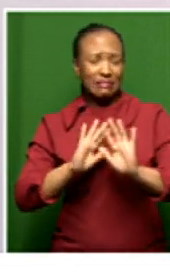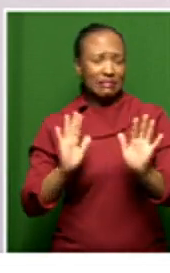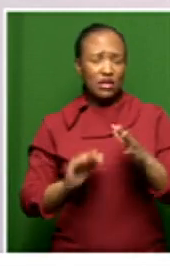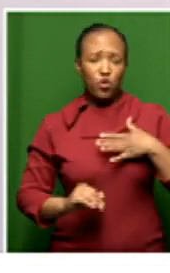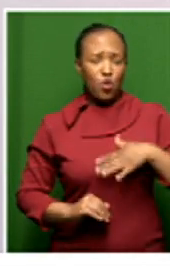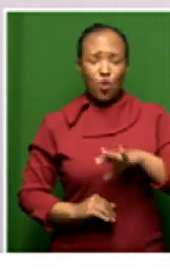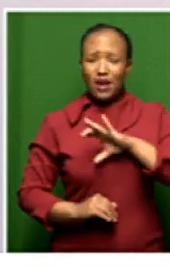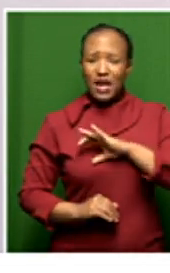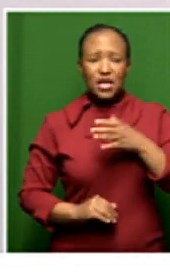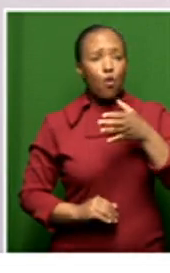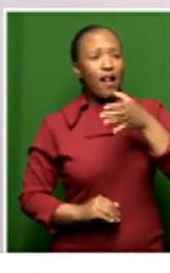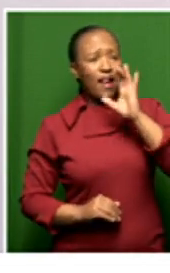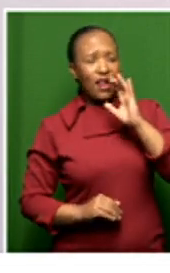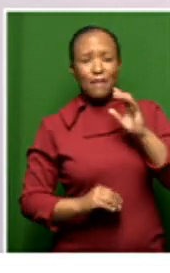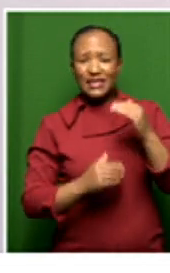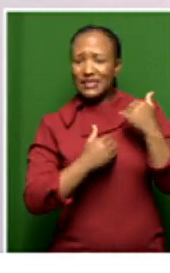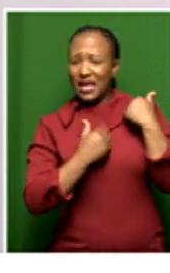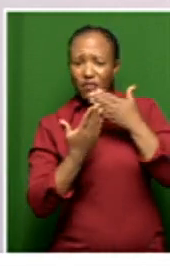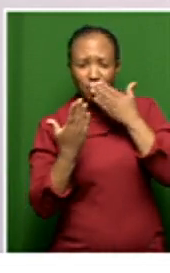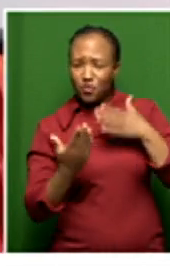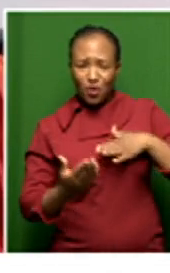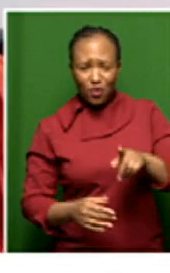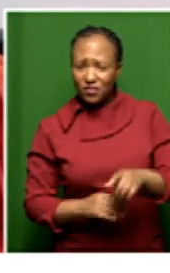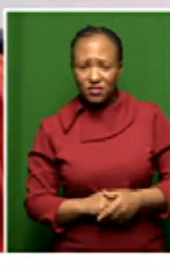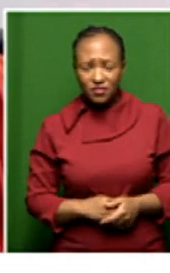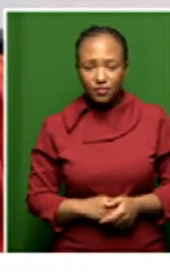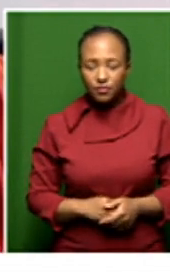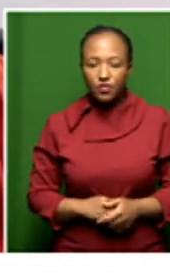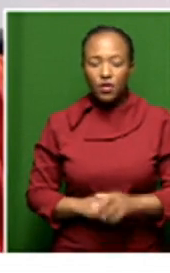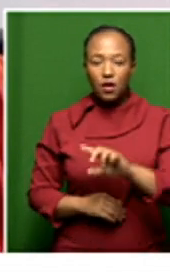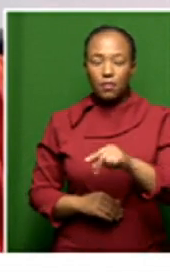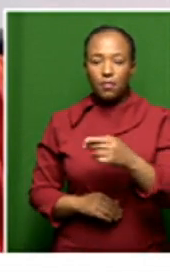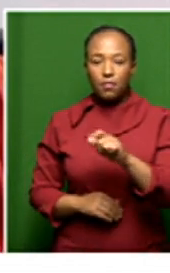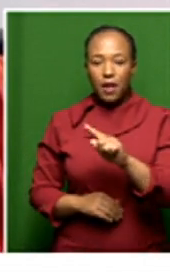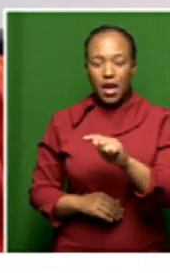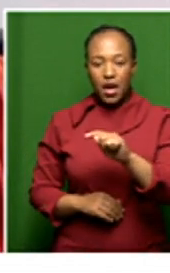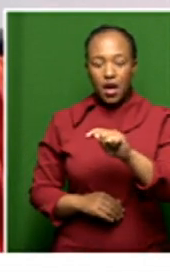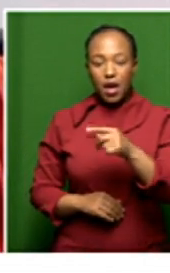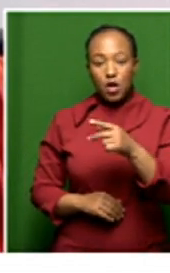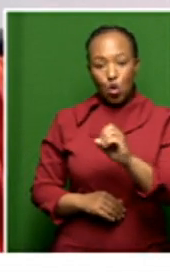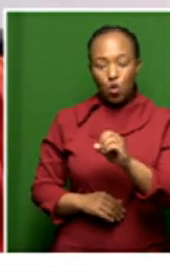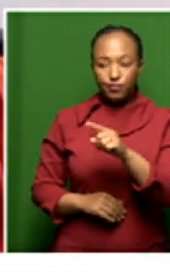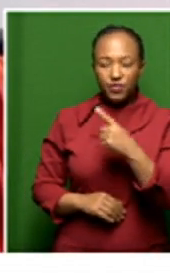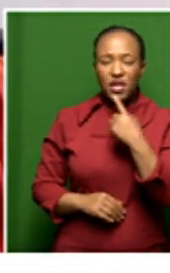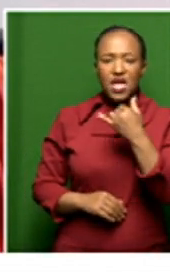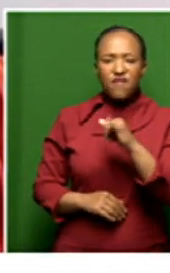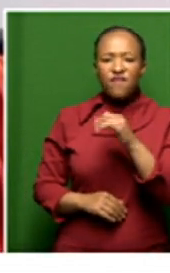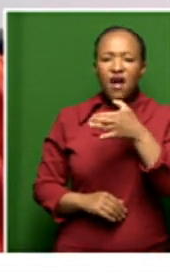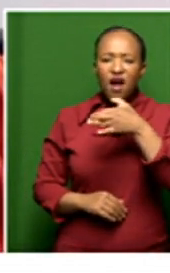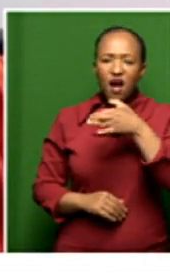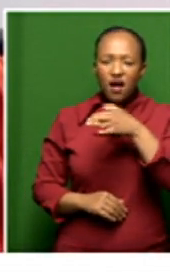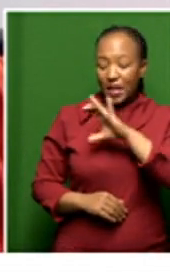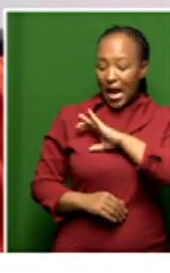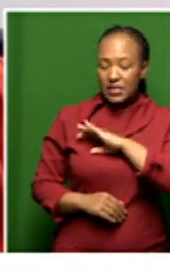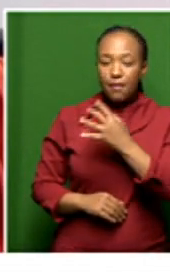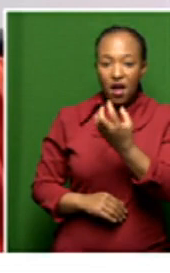the day, consume products that are not safe. So, Phetho, should consumers be in possession of these affected products, how